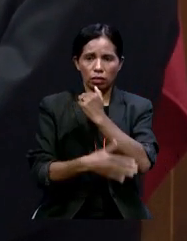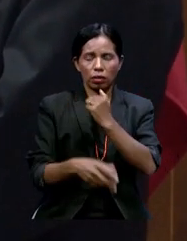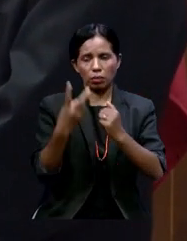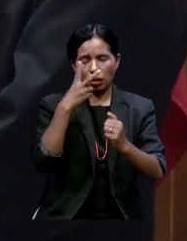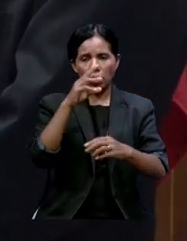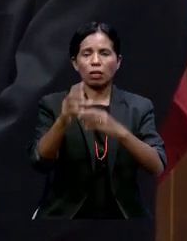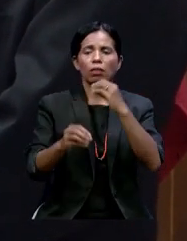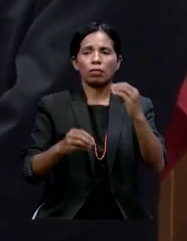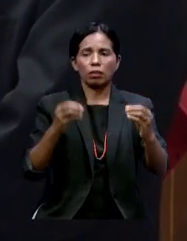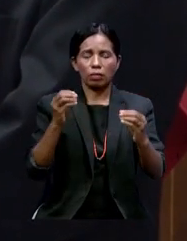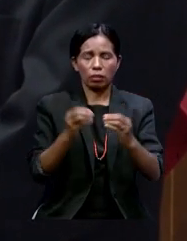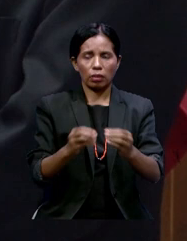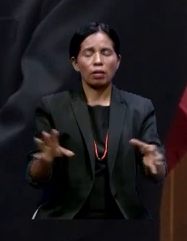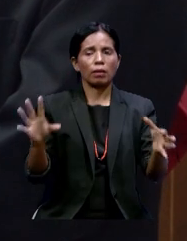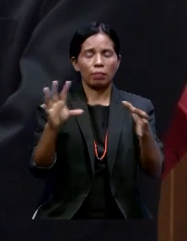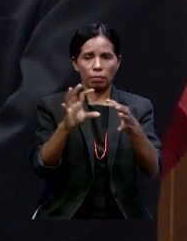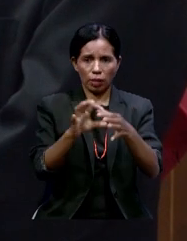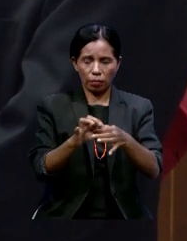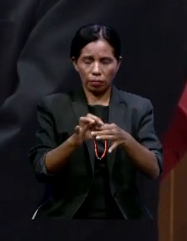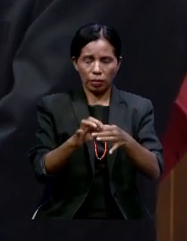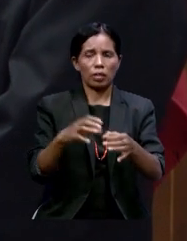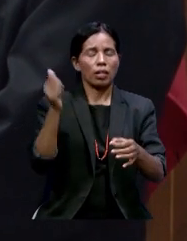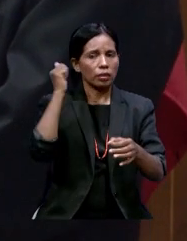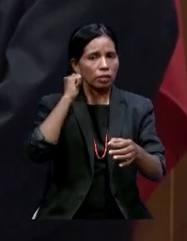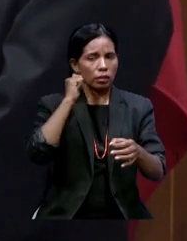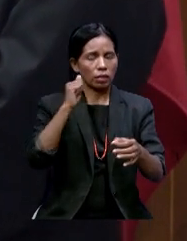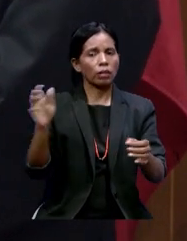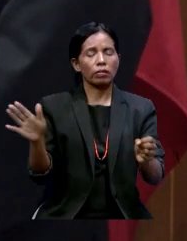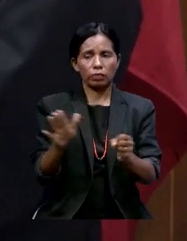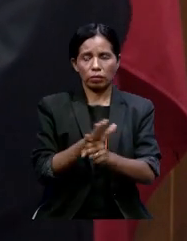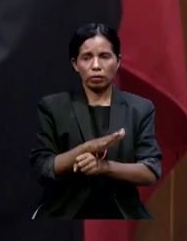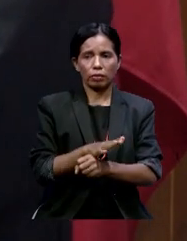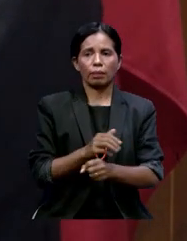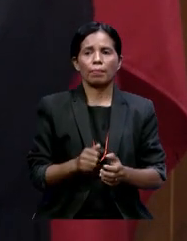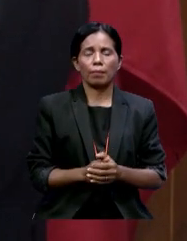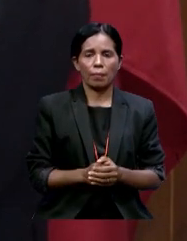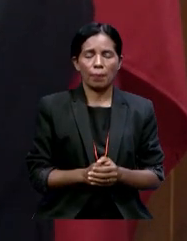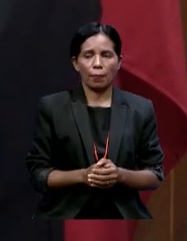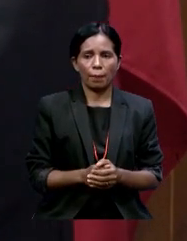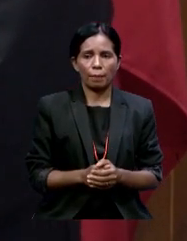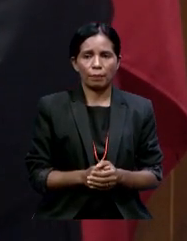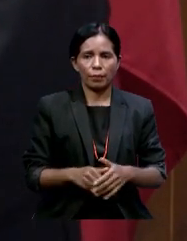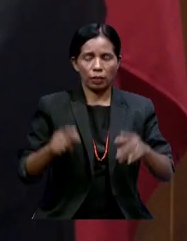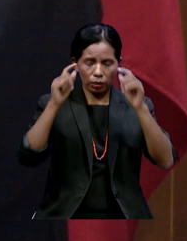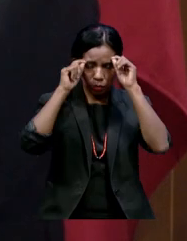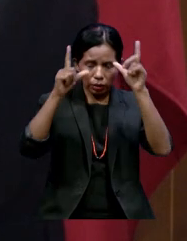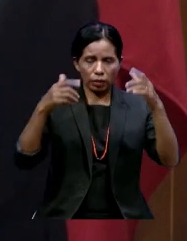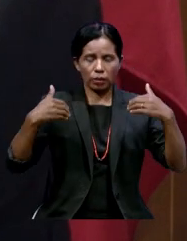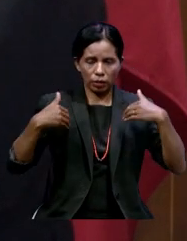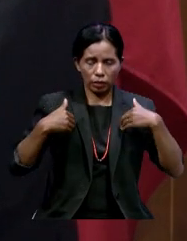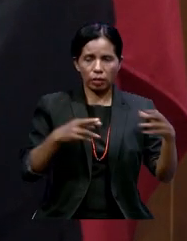become a full member of ASEAN. And the fact that Timor-Leste has already